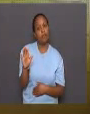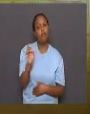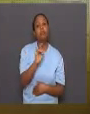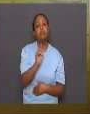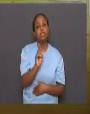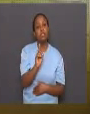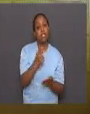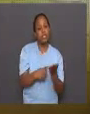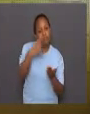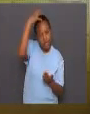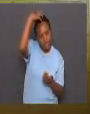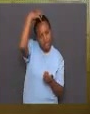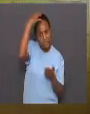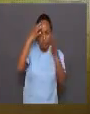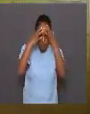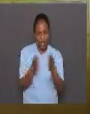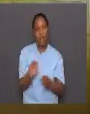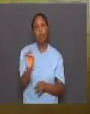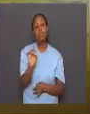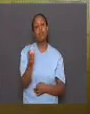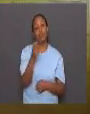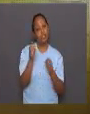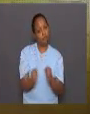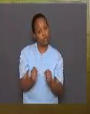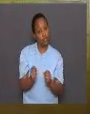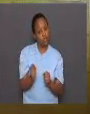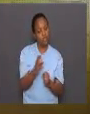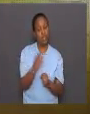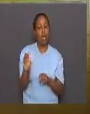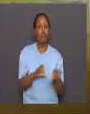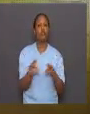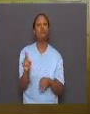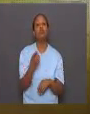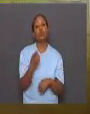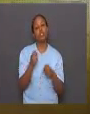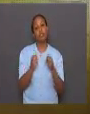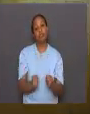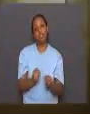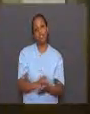are not restricted to the confines of rule of law.